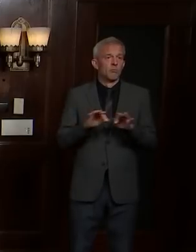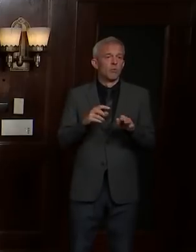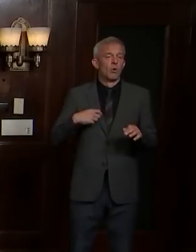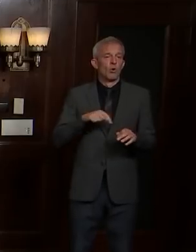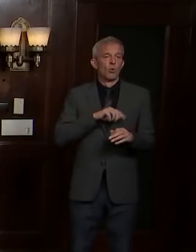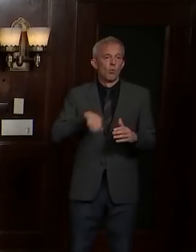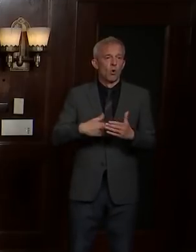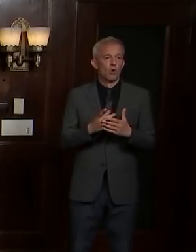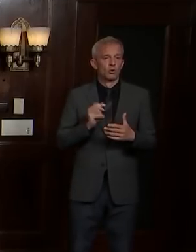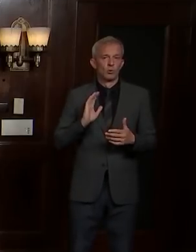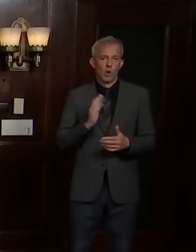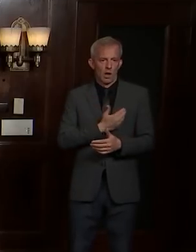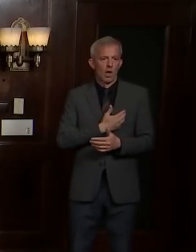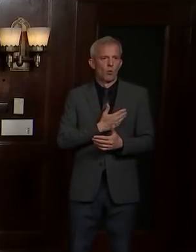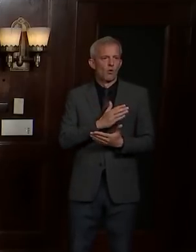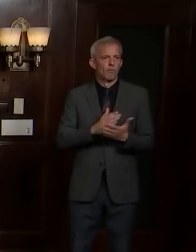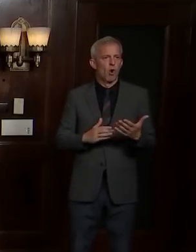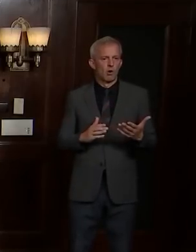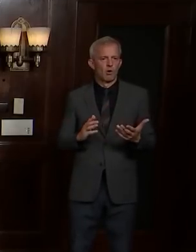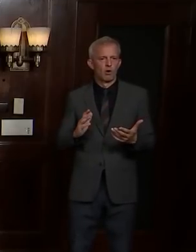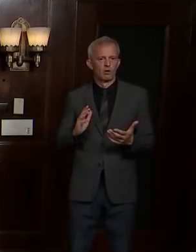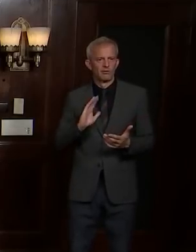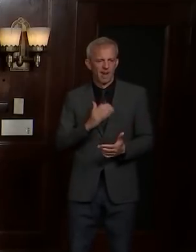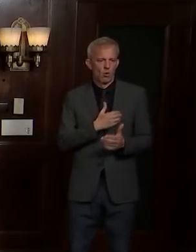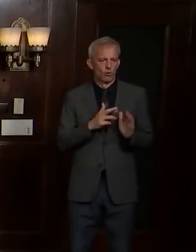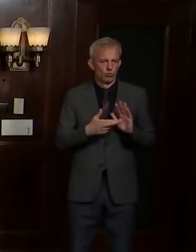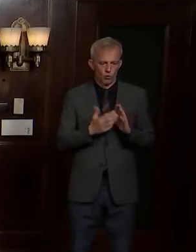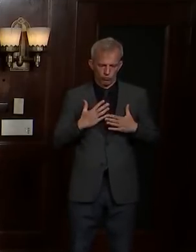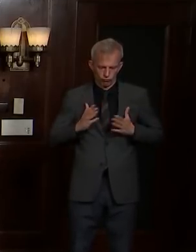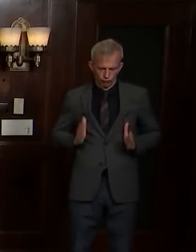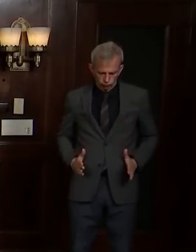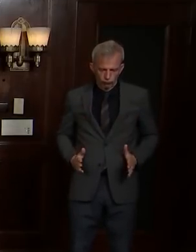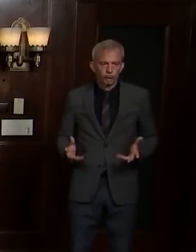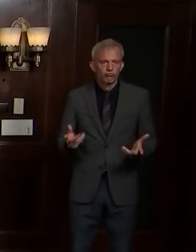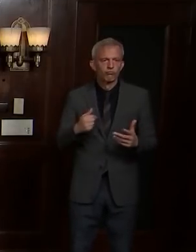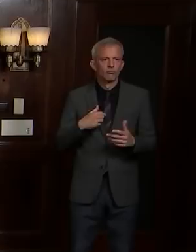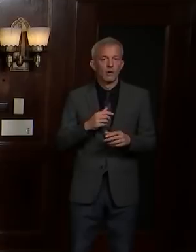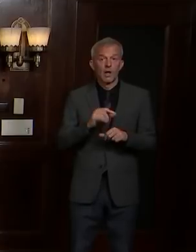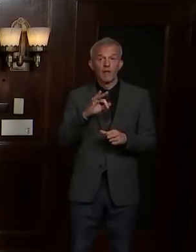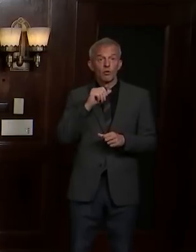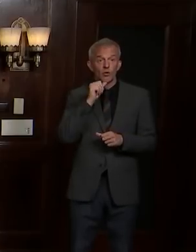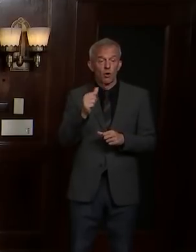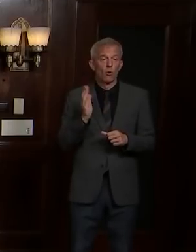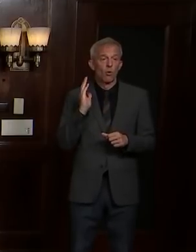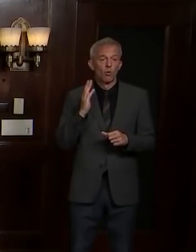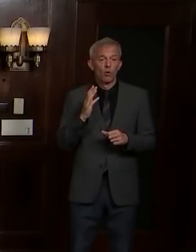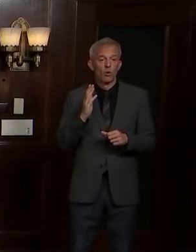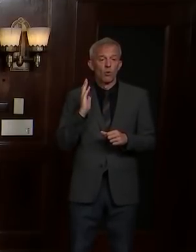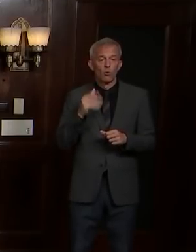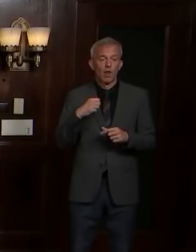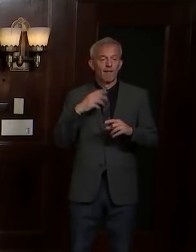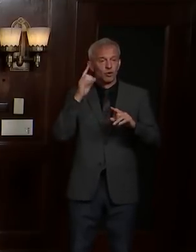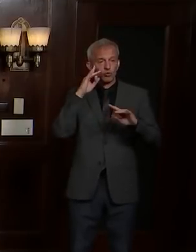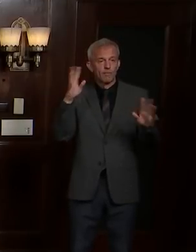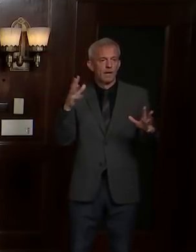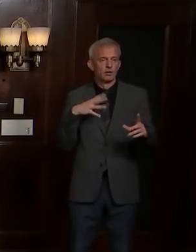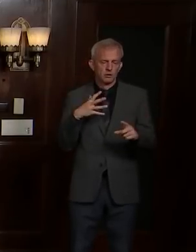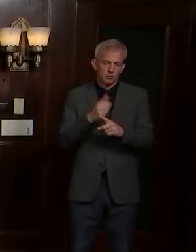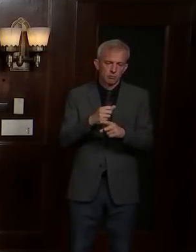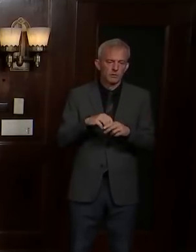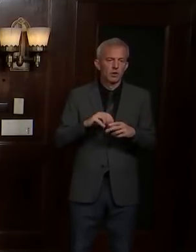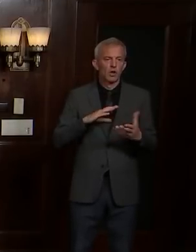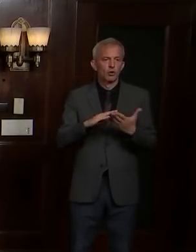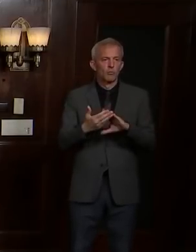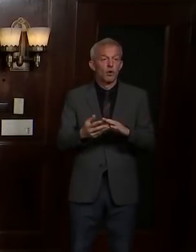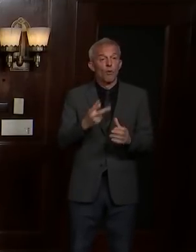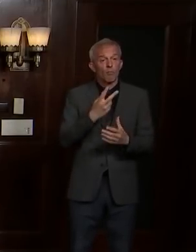bit easier. And if we're not all able to do our part, it will have tremendous implications in our community, both in terms